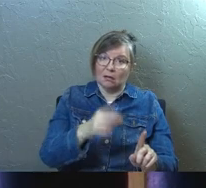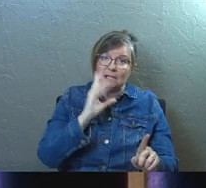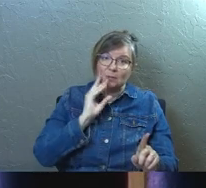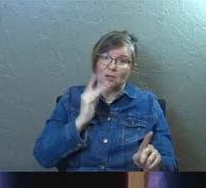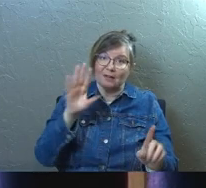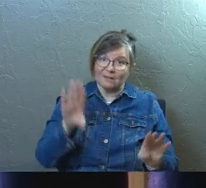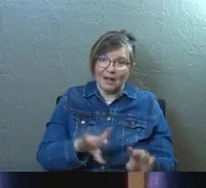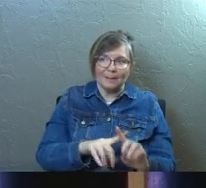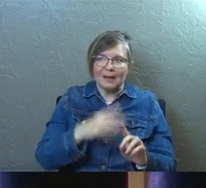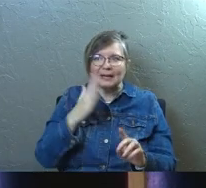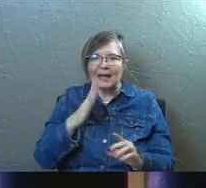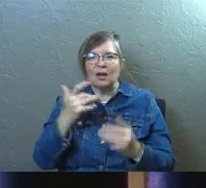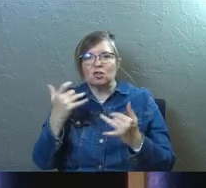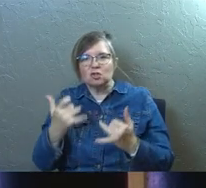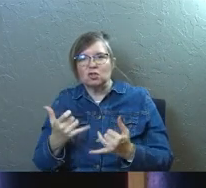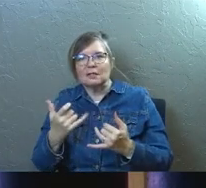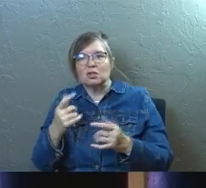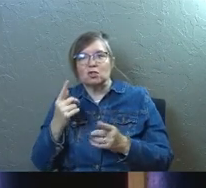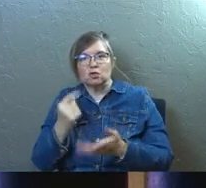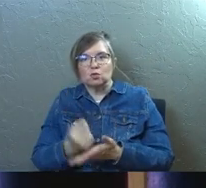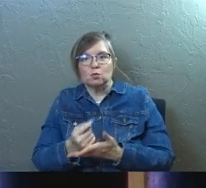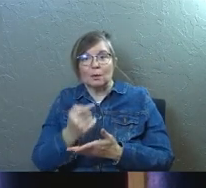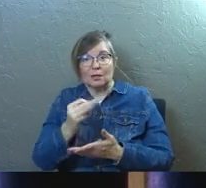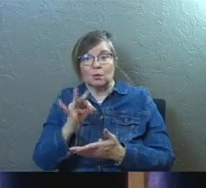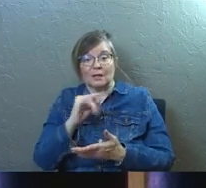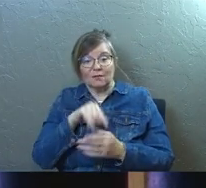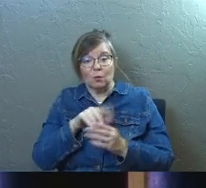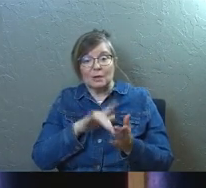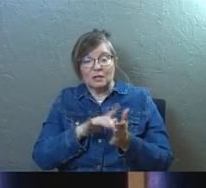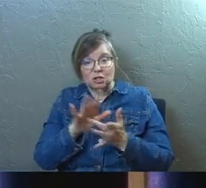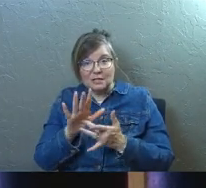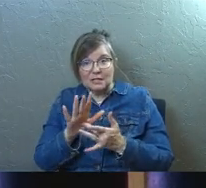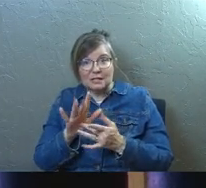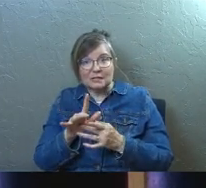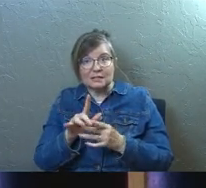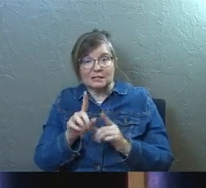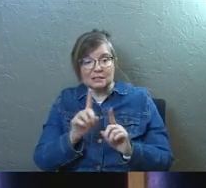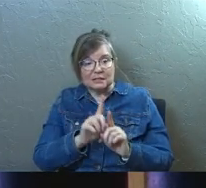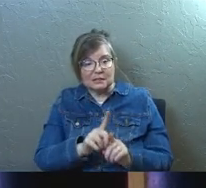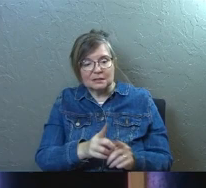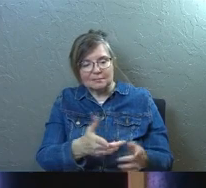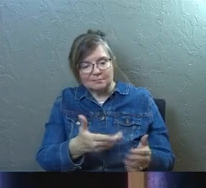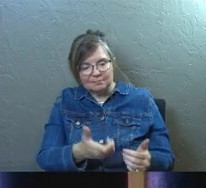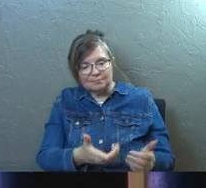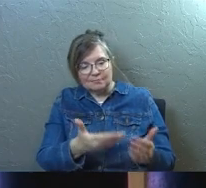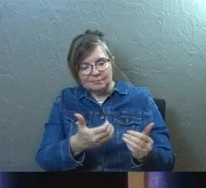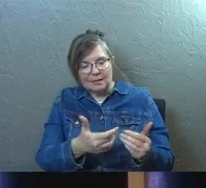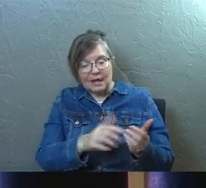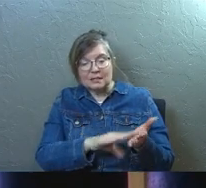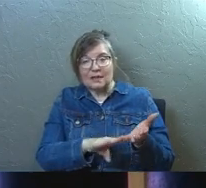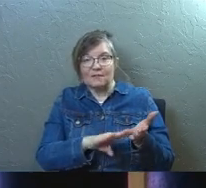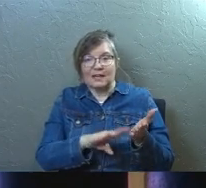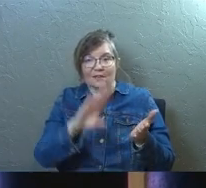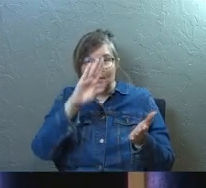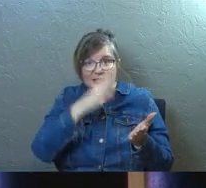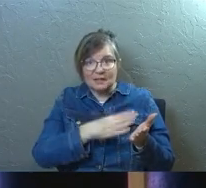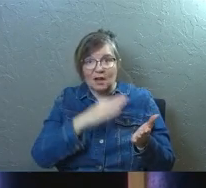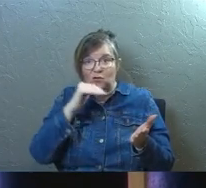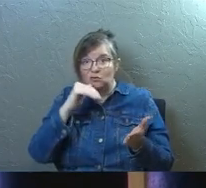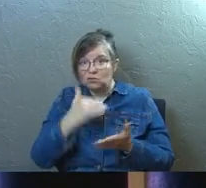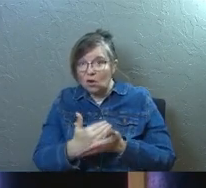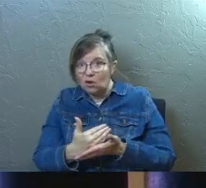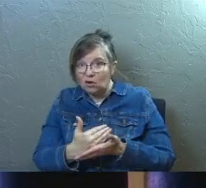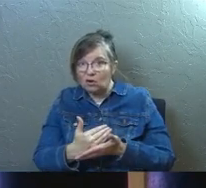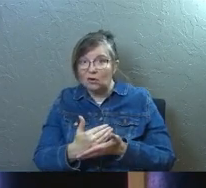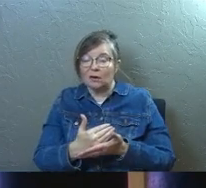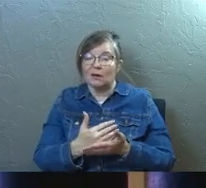valley. But God is currently treating you, if you are in Jesus, he's treating you as a forgiven son or a